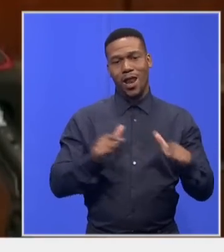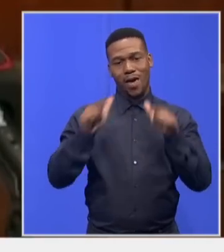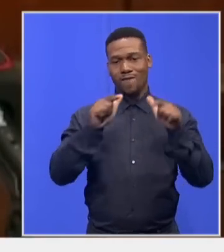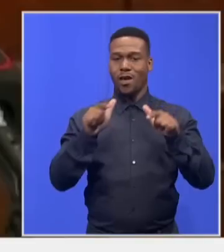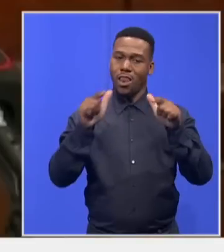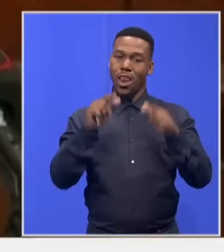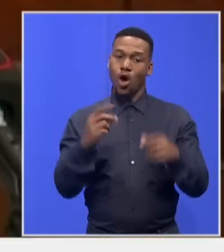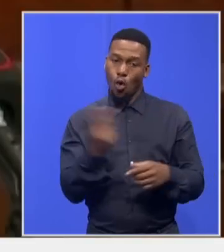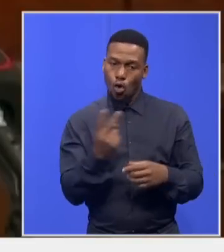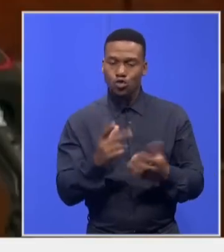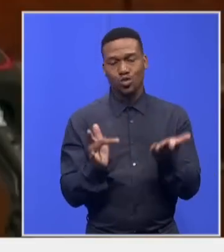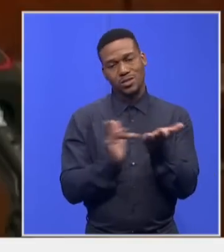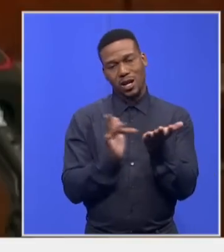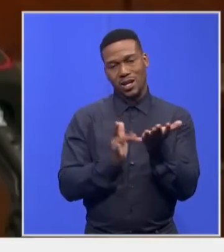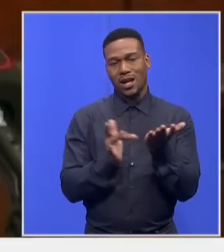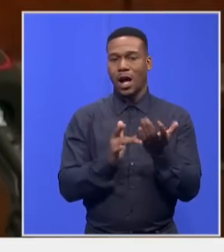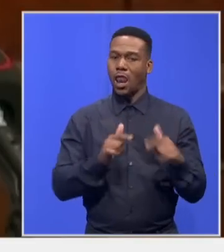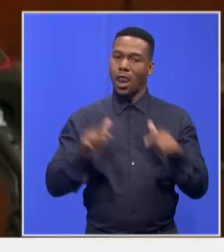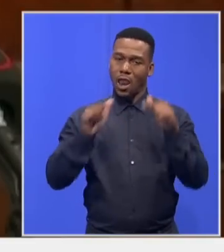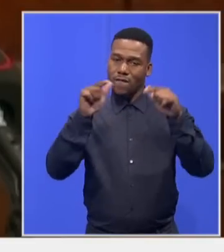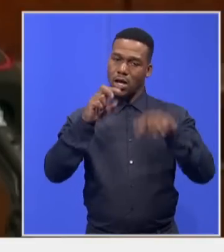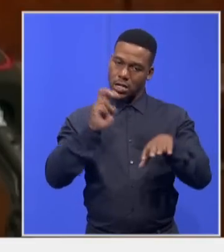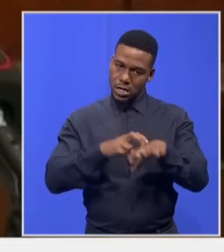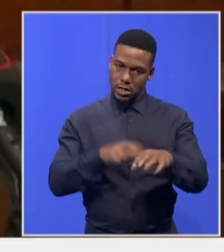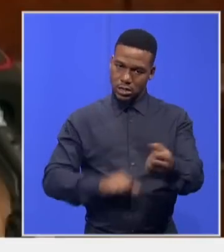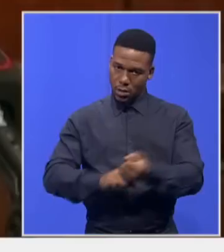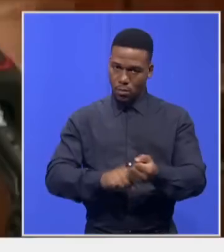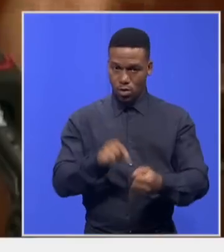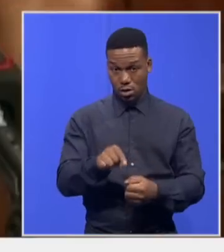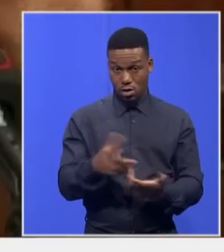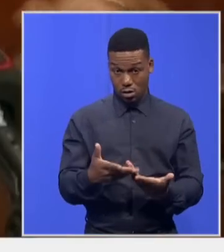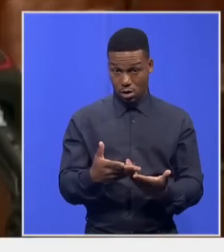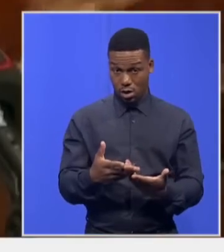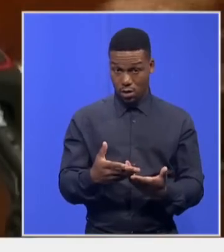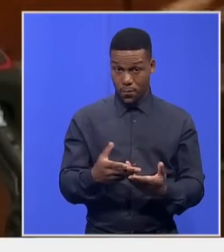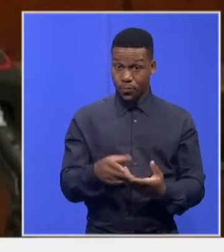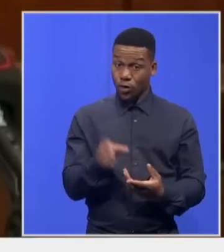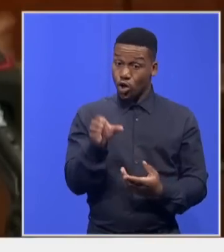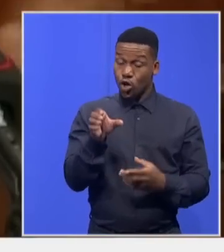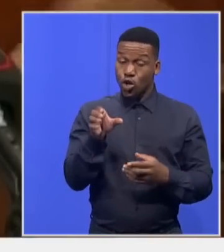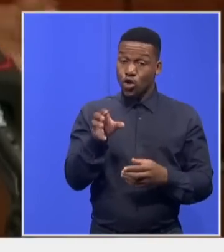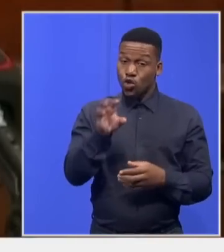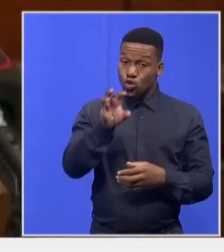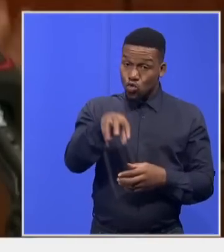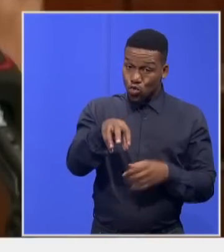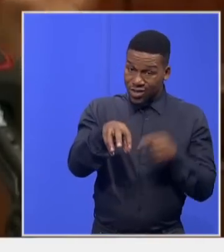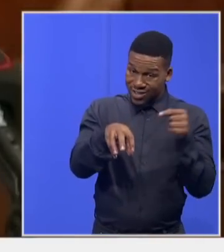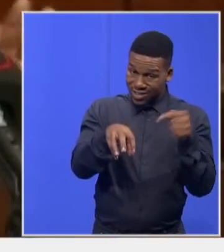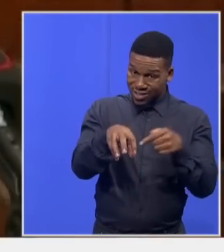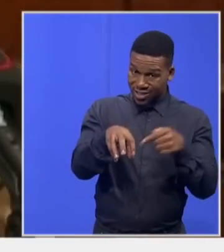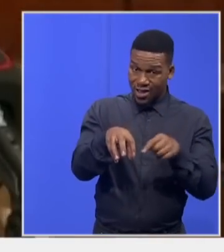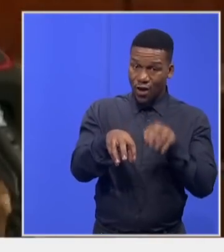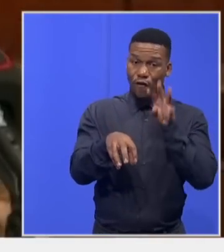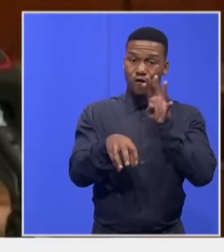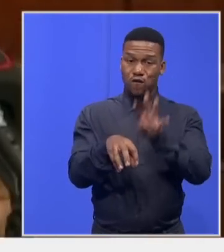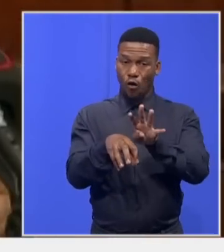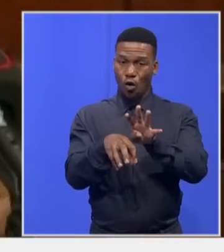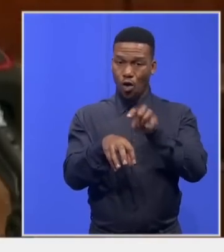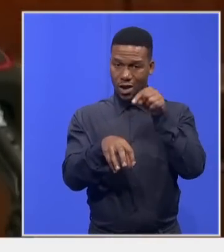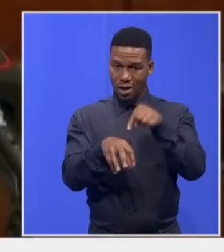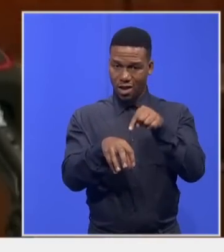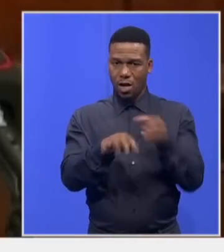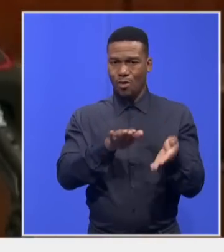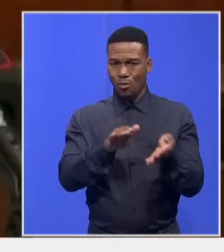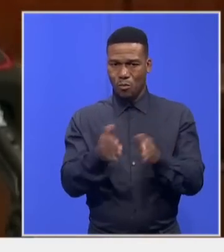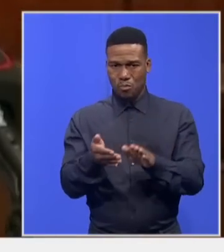And let me also state that the failure of Unit 4 has nothing to do with the quality of the parts or the issues around